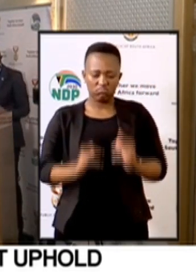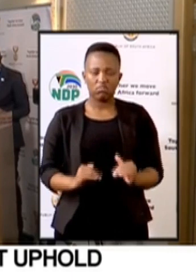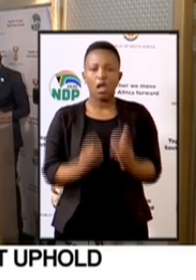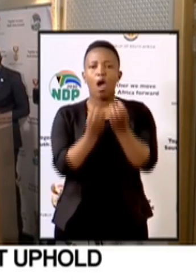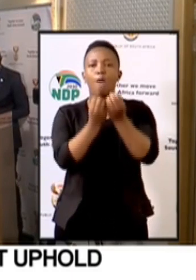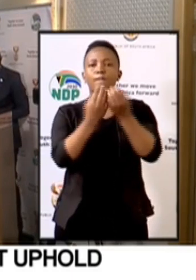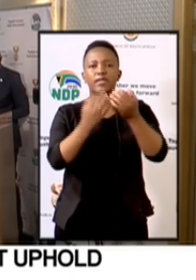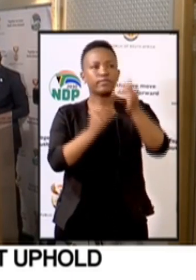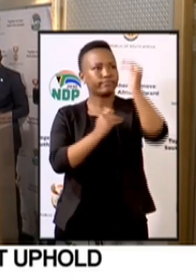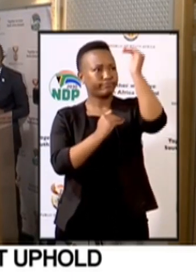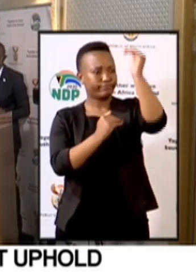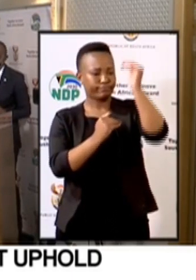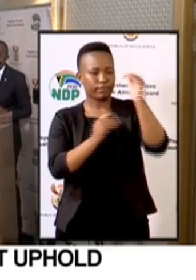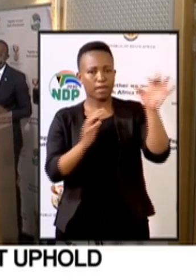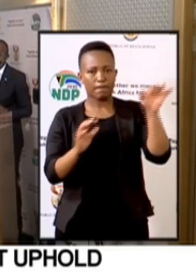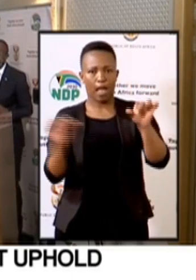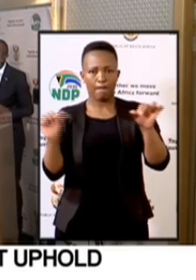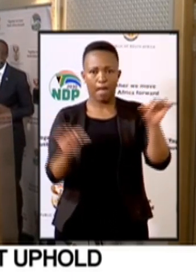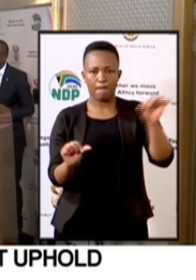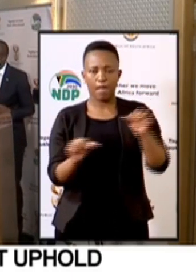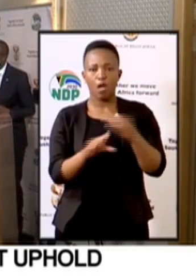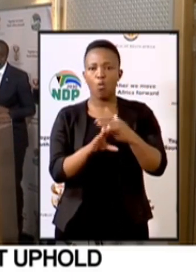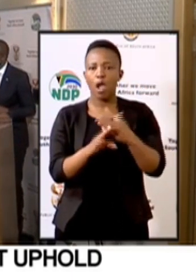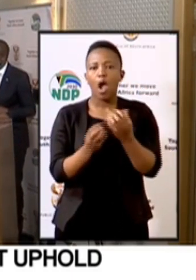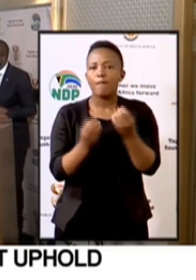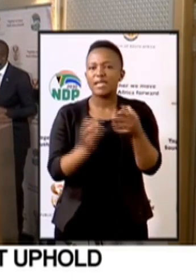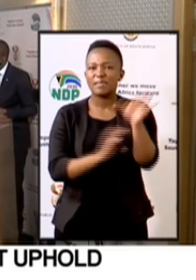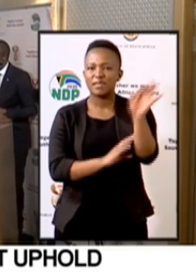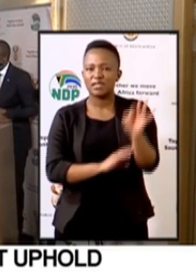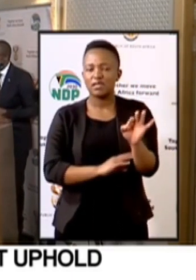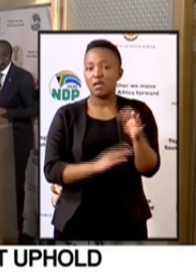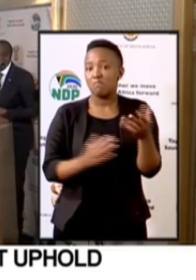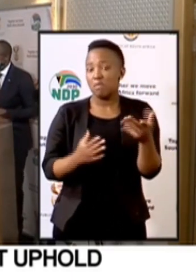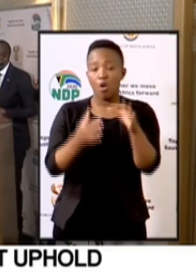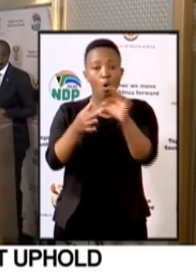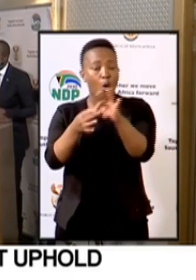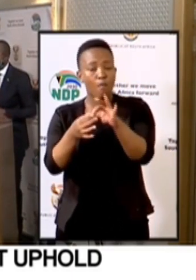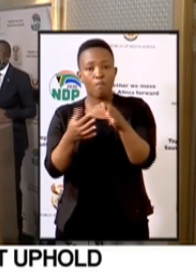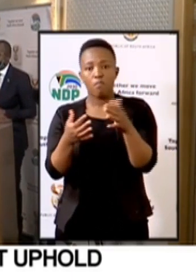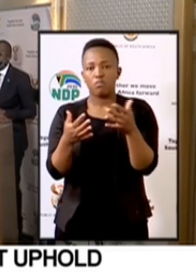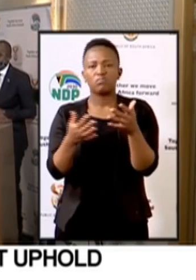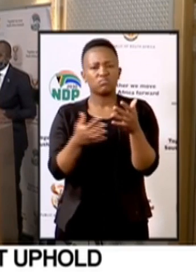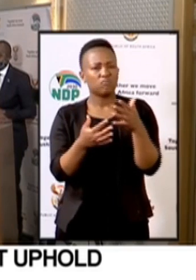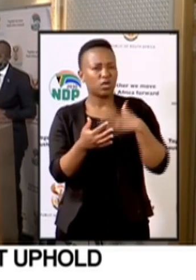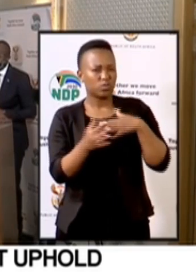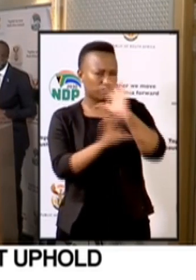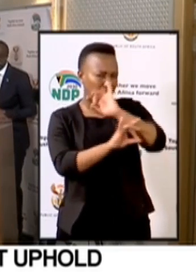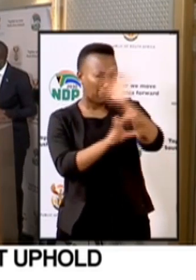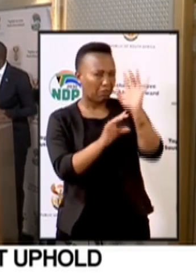that public servants will be actually returning to their work, whether it be at home or wherever, just so I have an understanding.